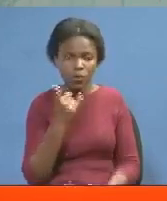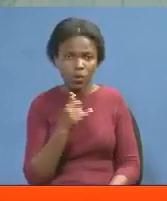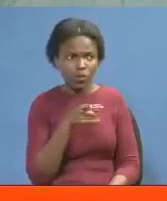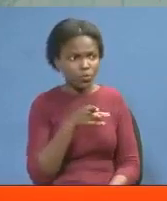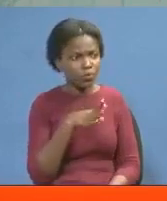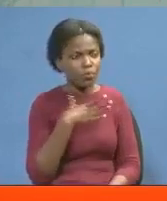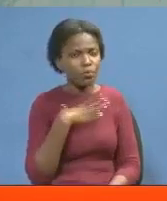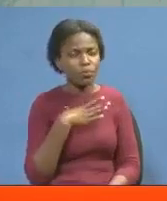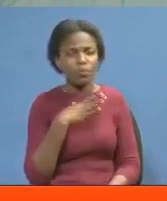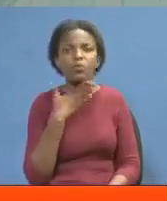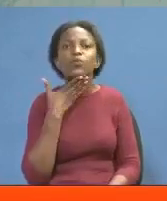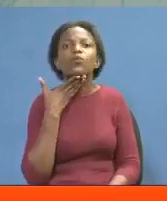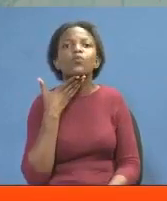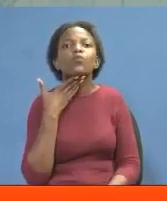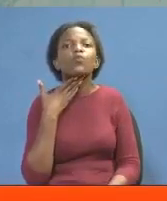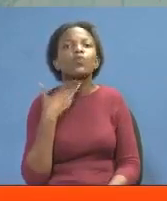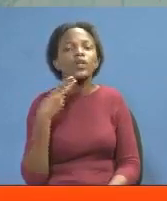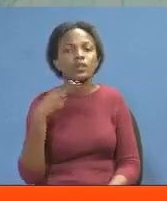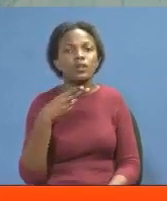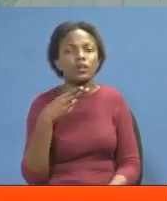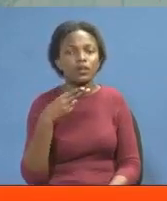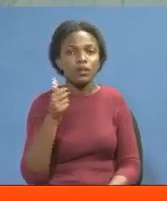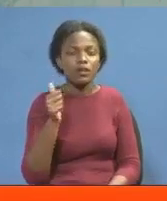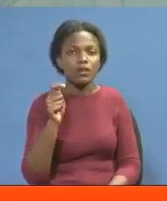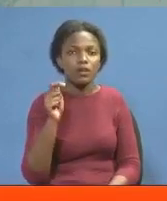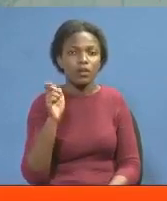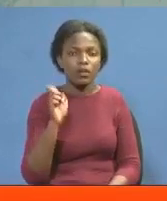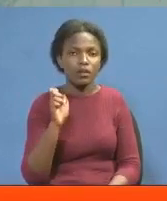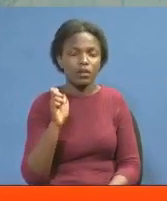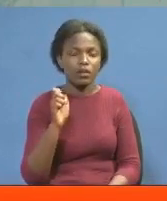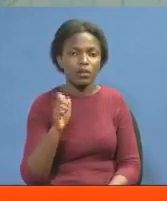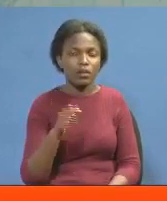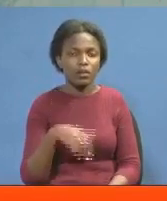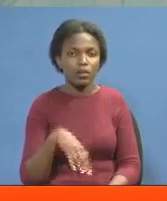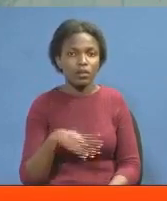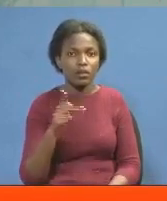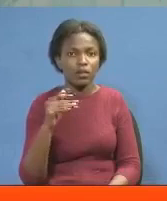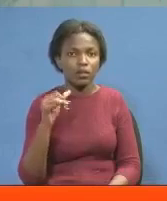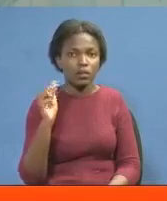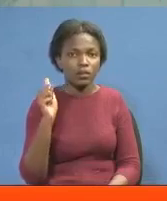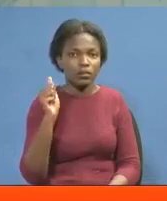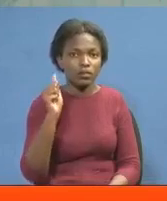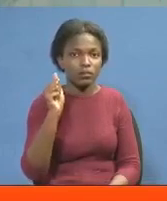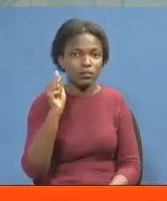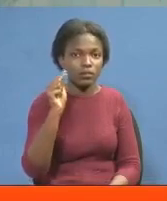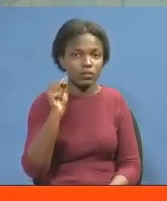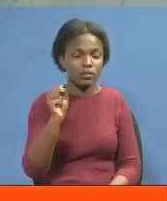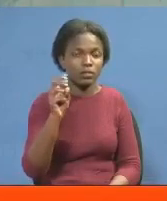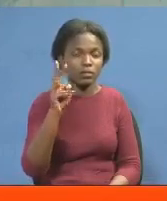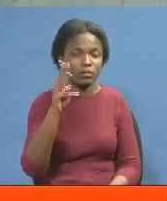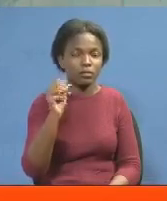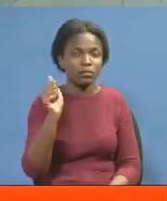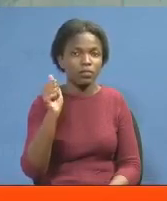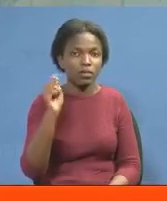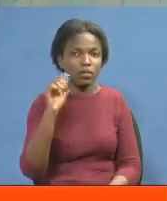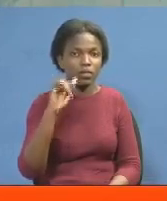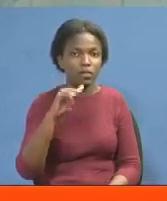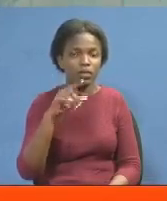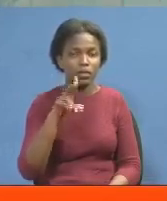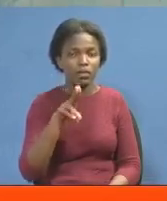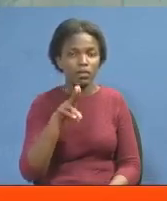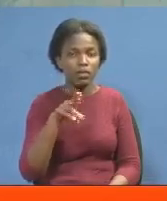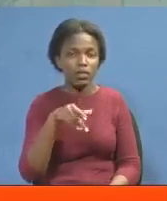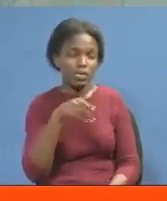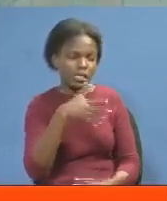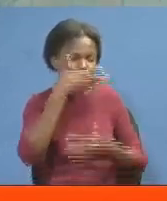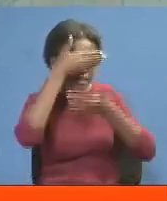people want to hate us in Kisimayo? Mm-hmm. We rescued Kisimayo from Al-Shabaab. He said, nobody talks about Kenya in a bad way. This is